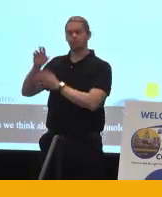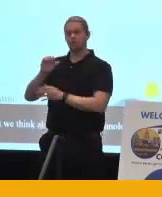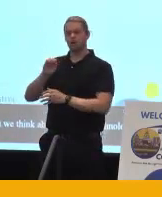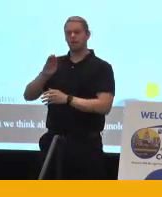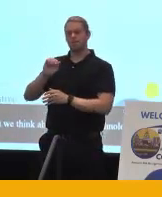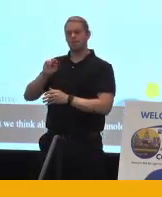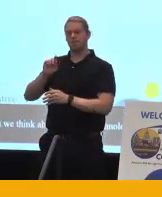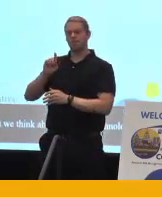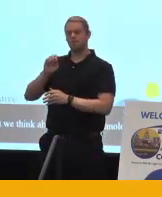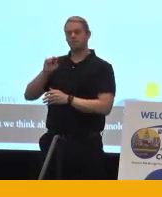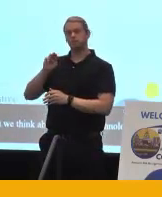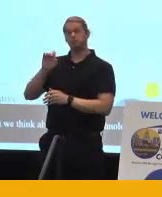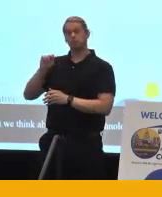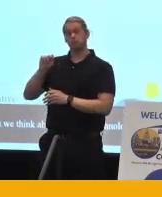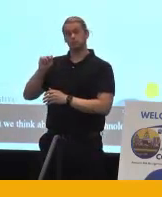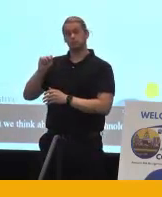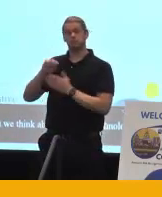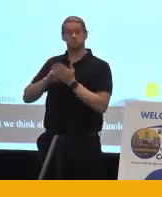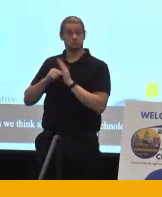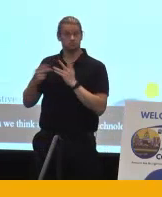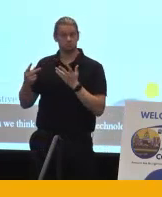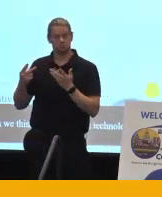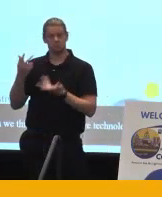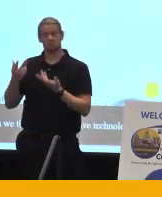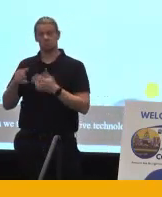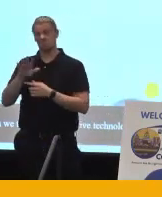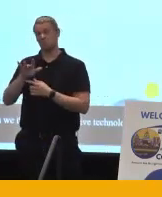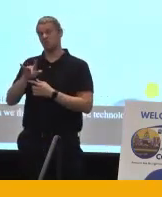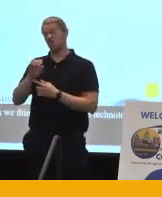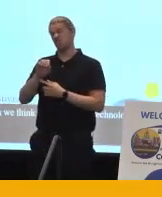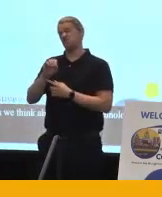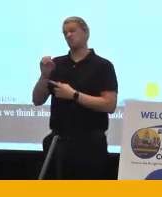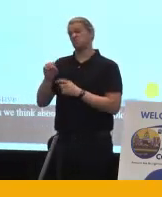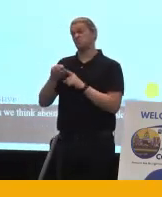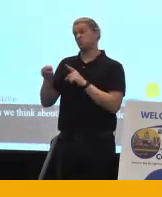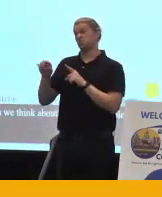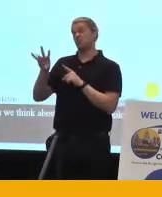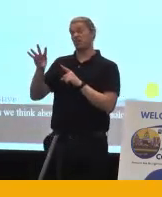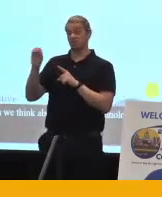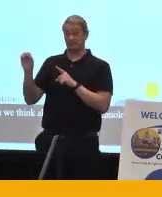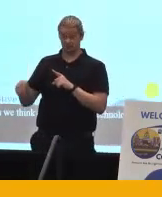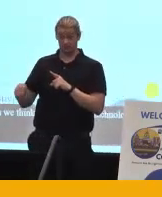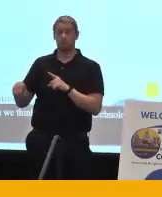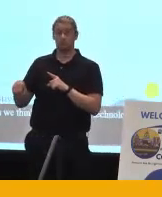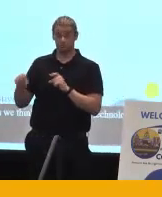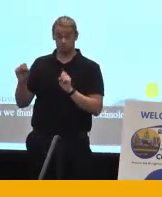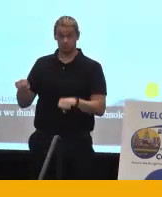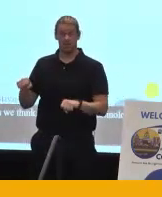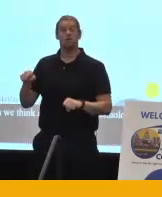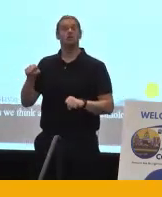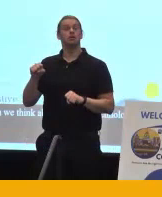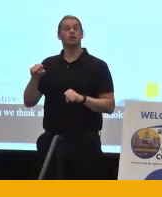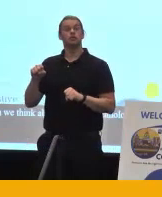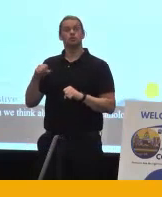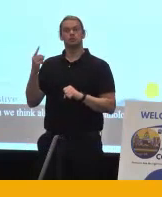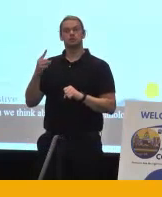Device abandonment can range anywhere from 25 to 75%. And what that means is someone receives